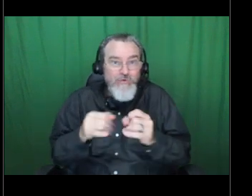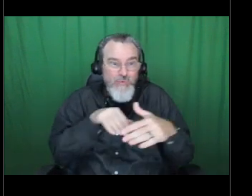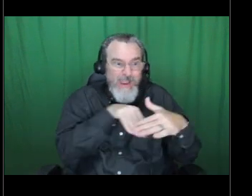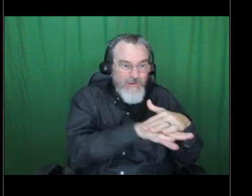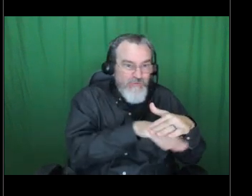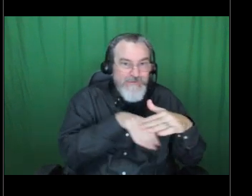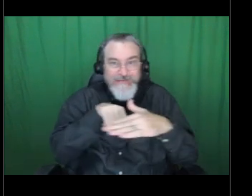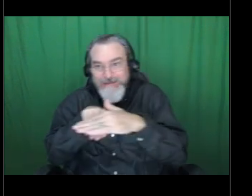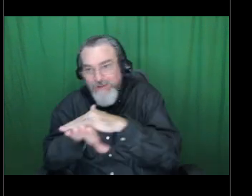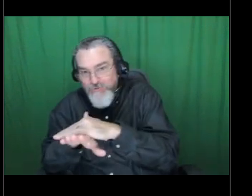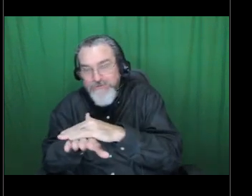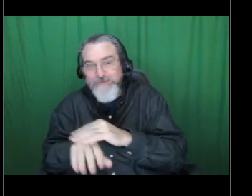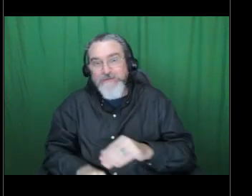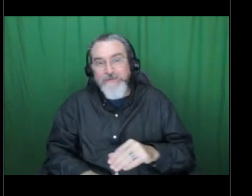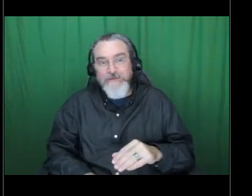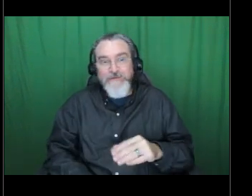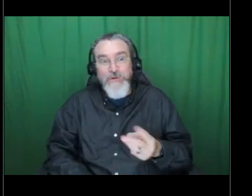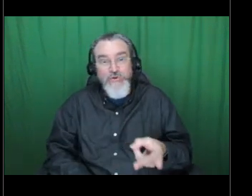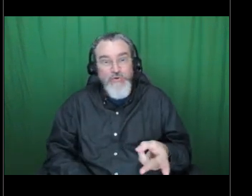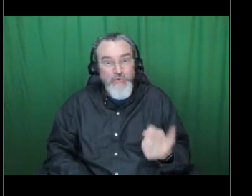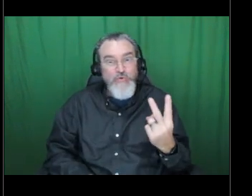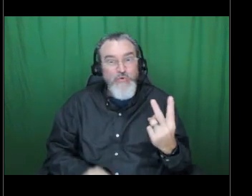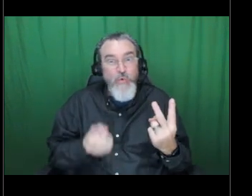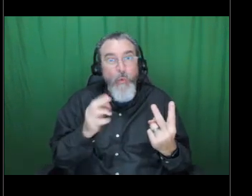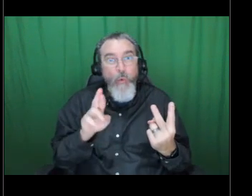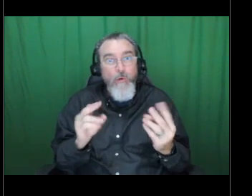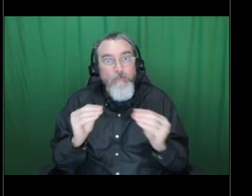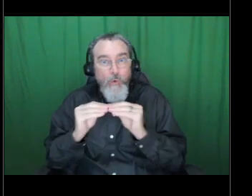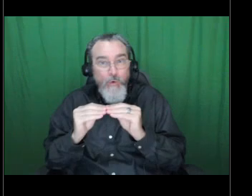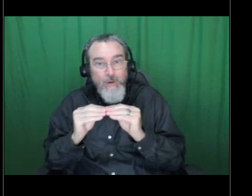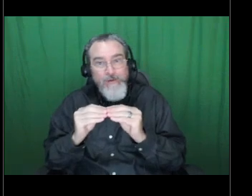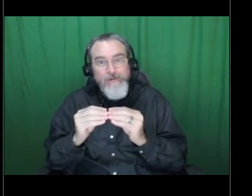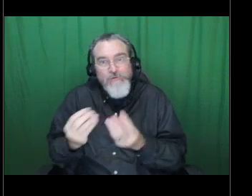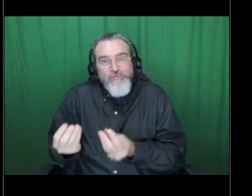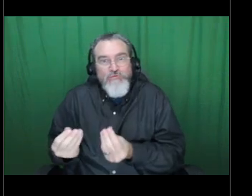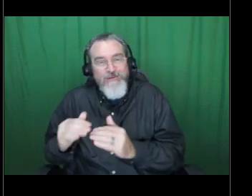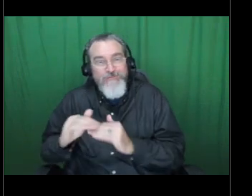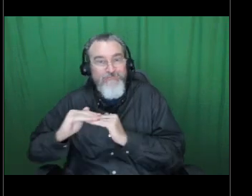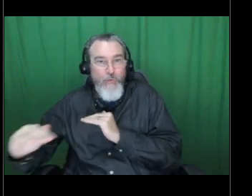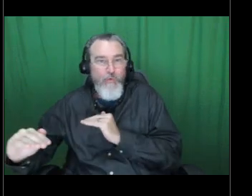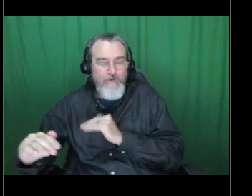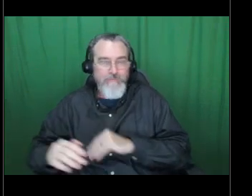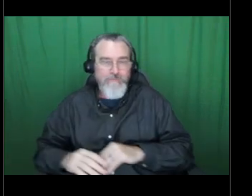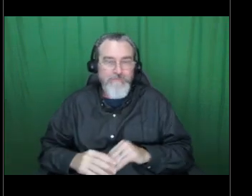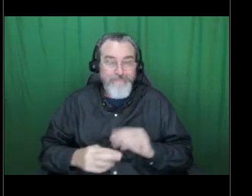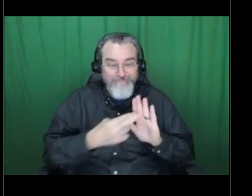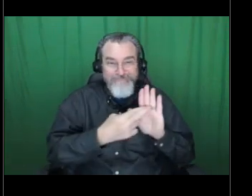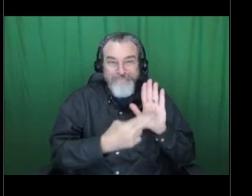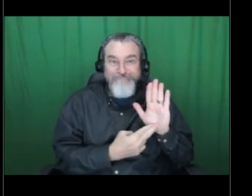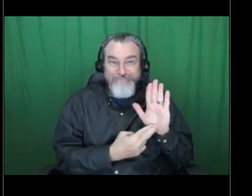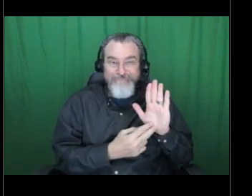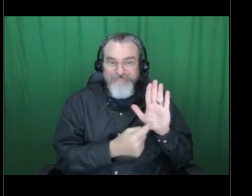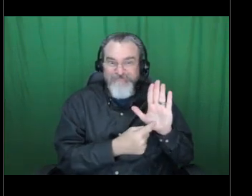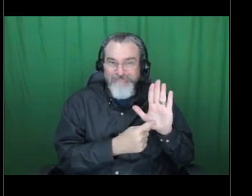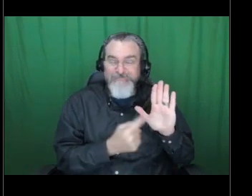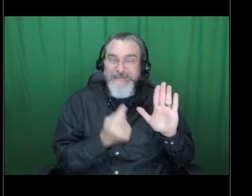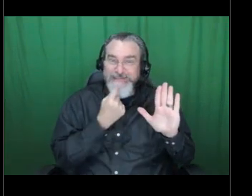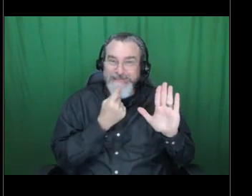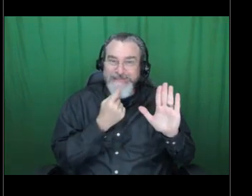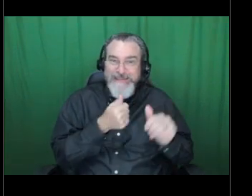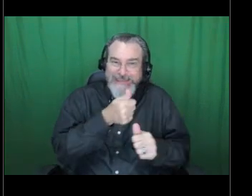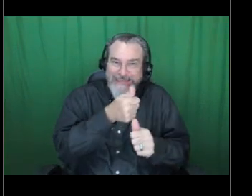2 or more ground floors, the guidelines provide that each of these